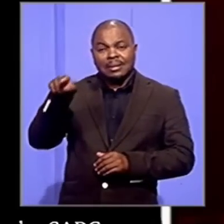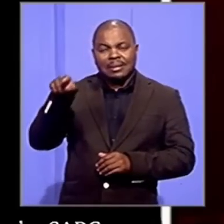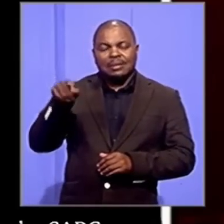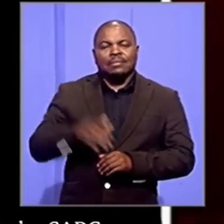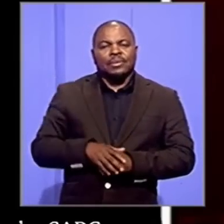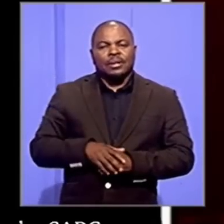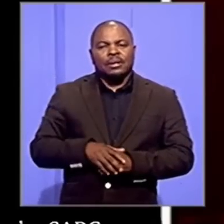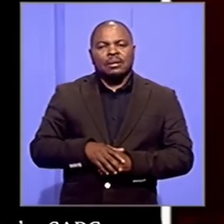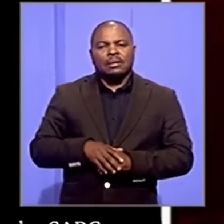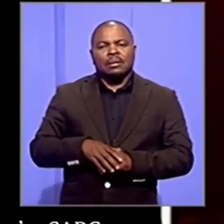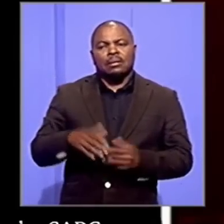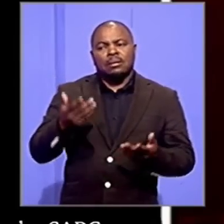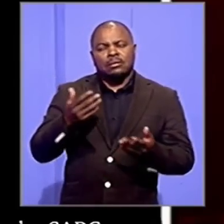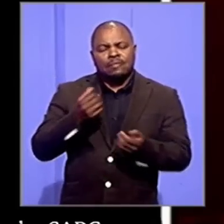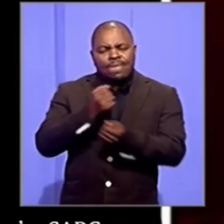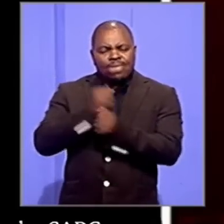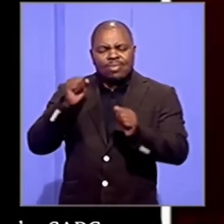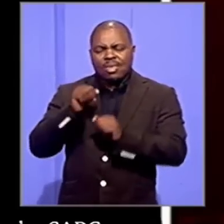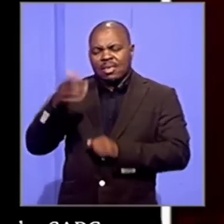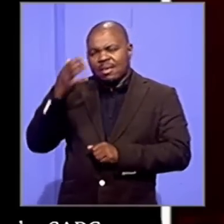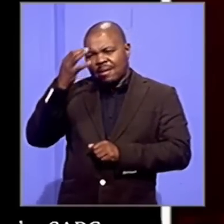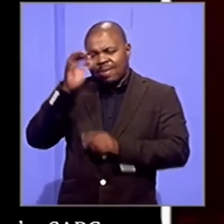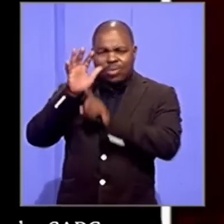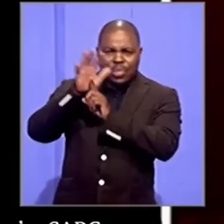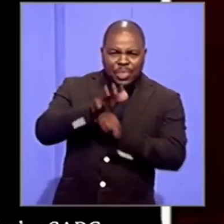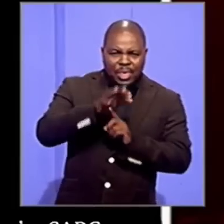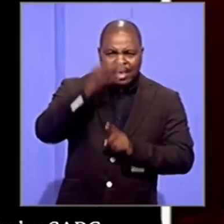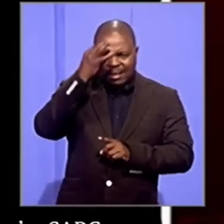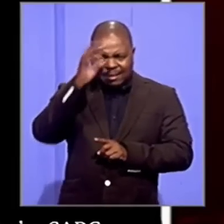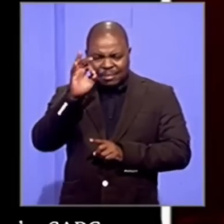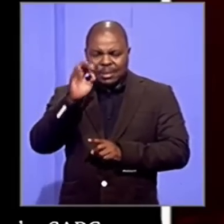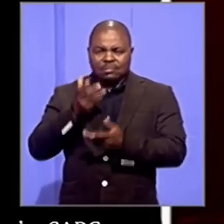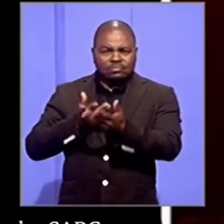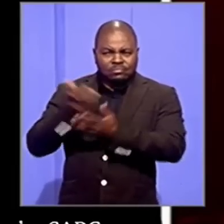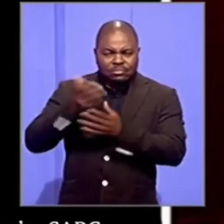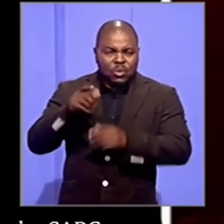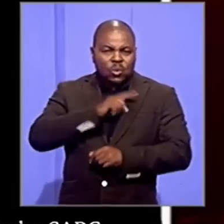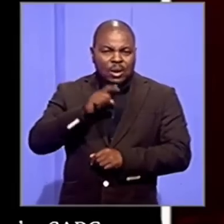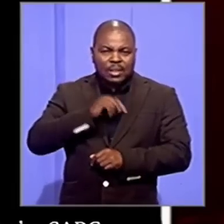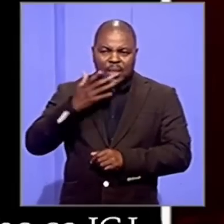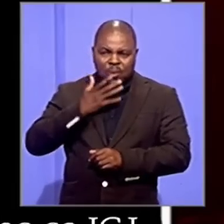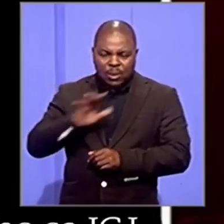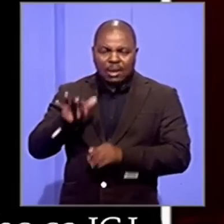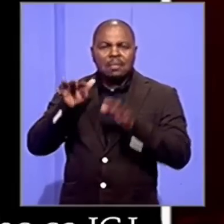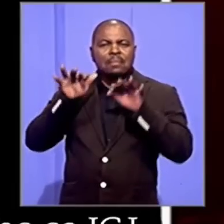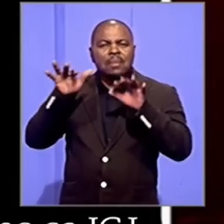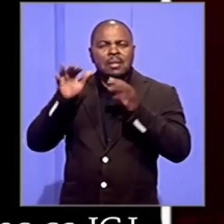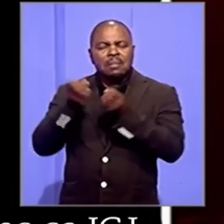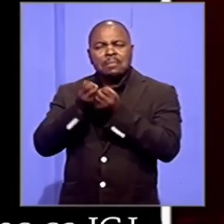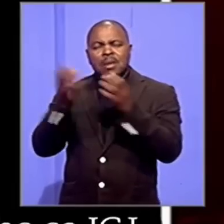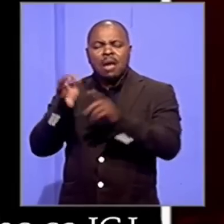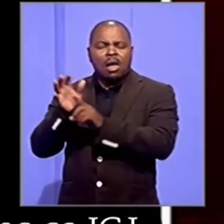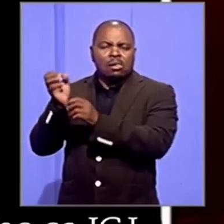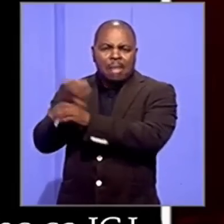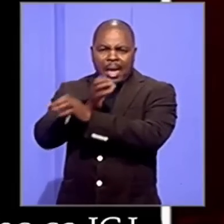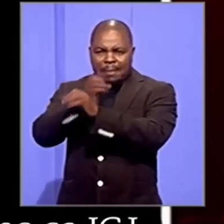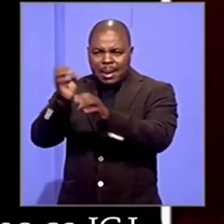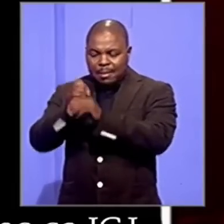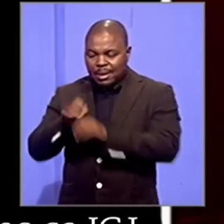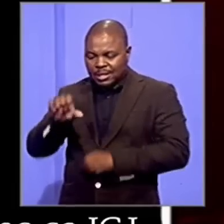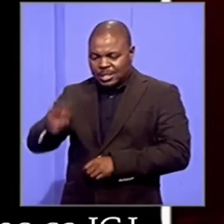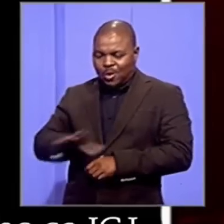ho isa ho fa ba neng ba luhutha polao ya bongata ka dibetsa. Empa